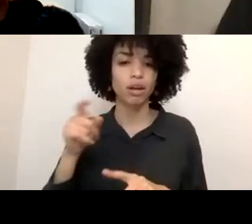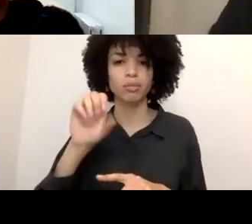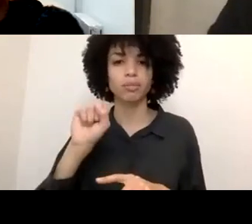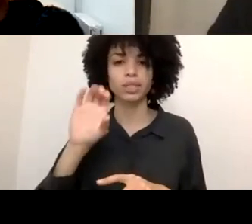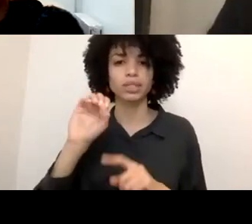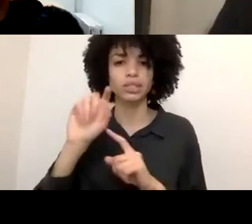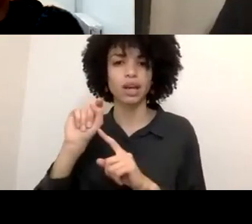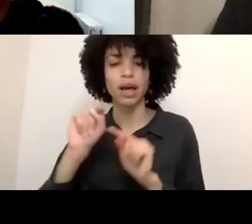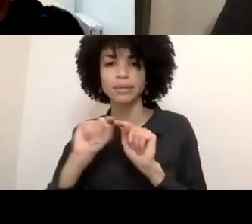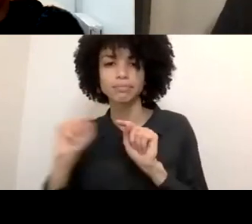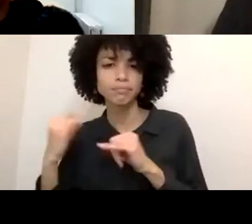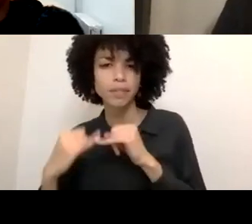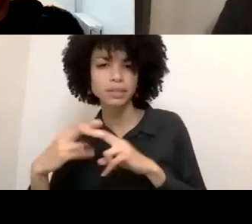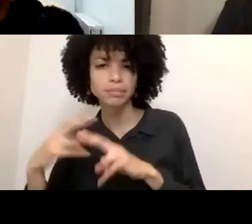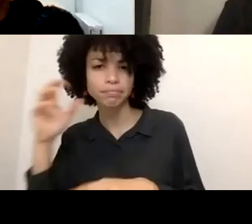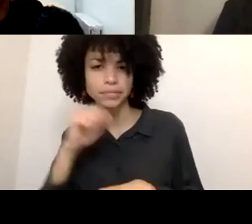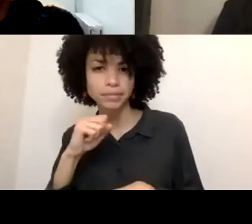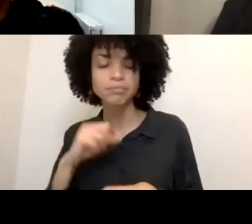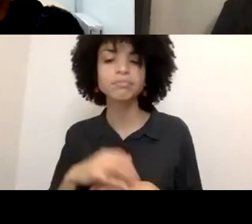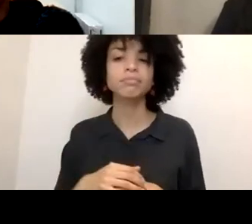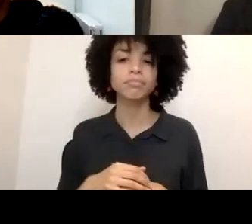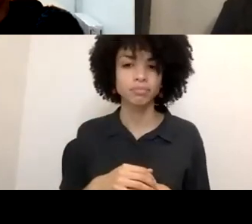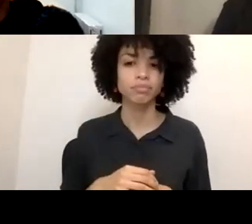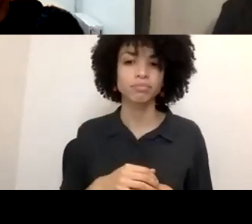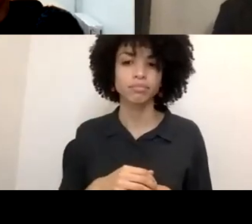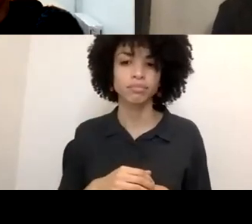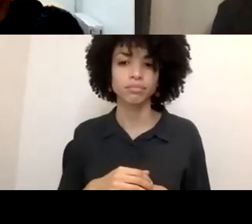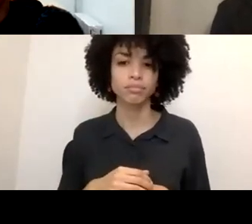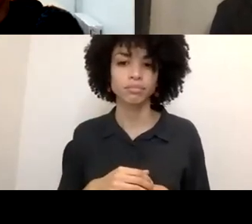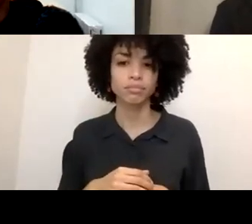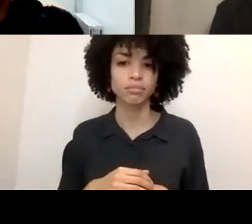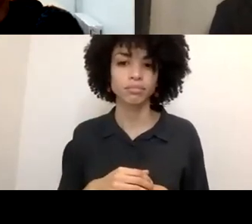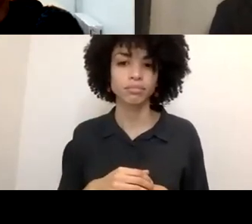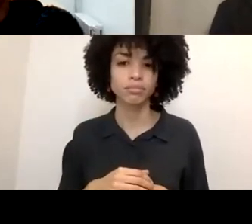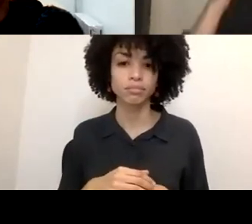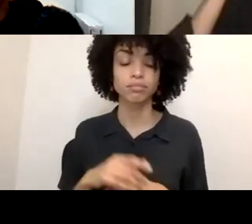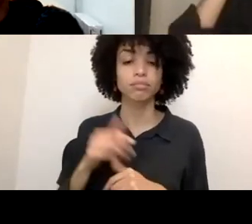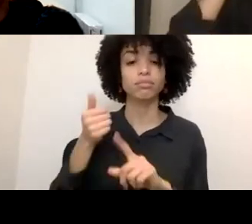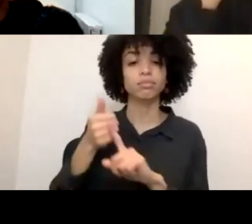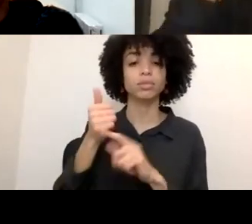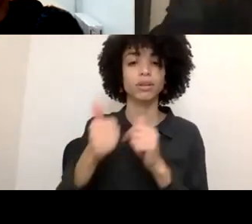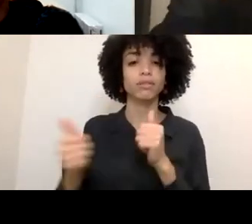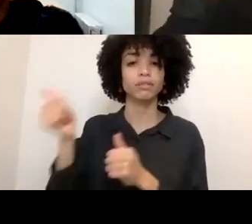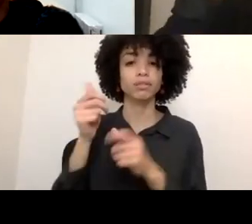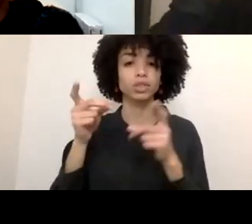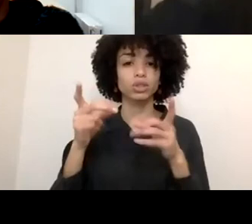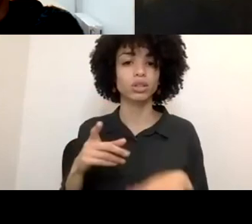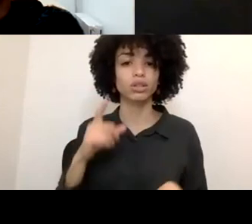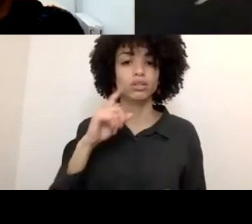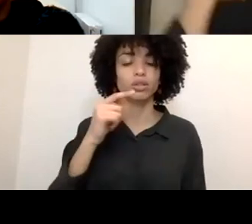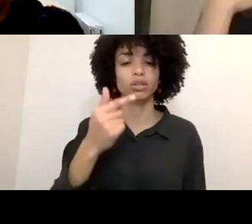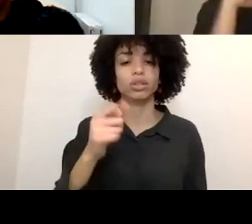in Philanthropy, and he was the executive director of the Geraldine Radash